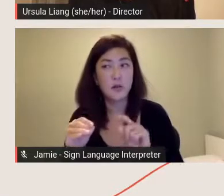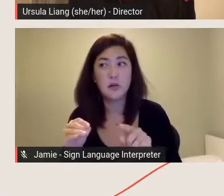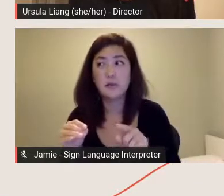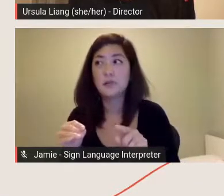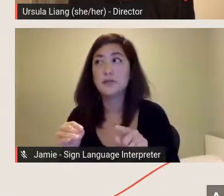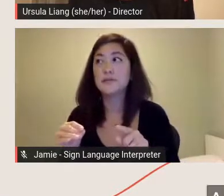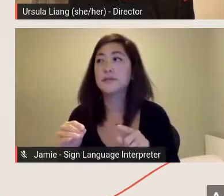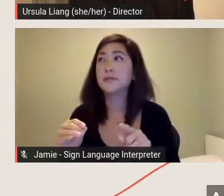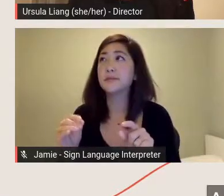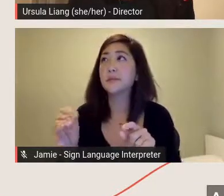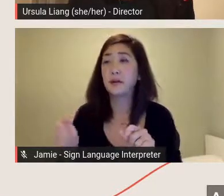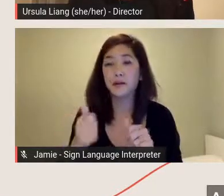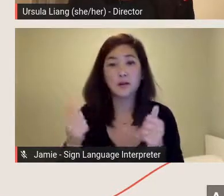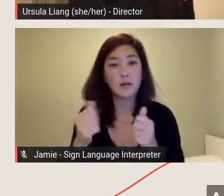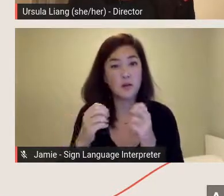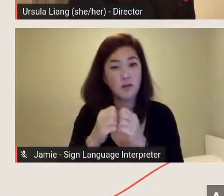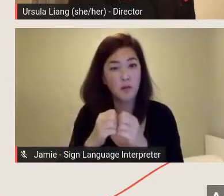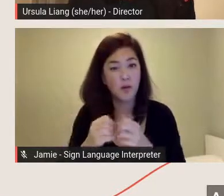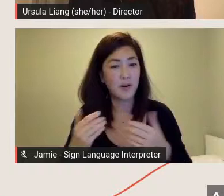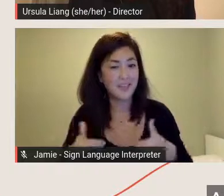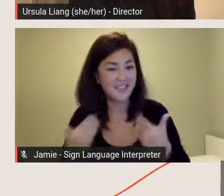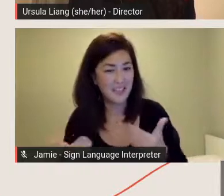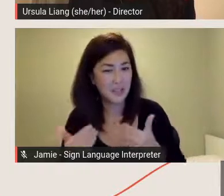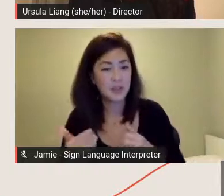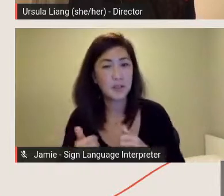activist organizer, Asian Americans, younger folks,